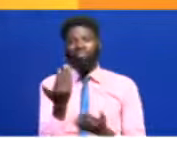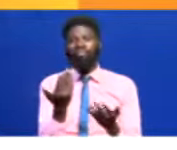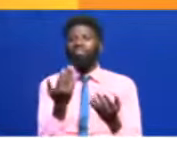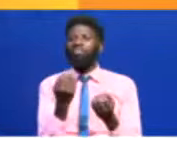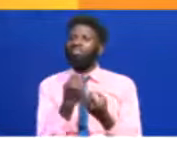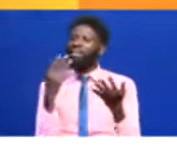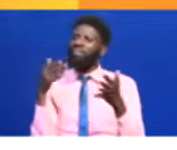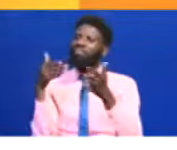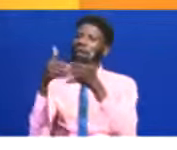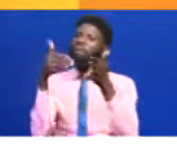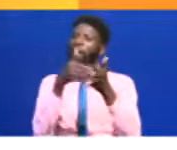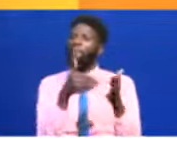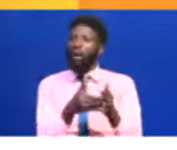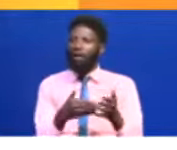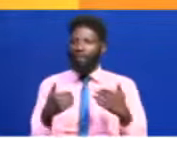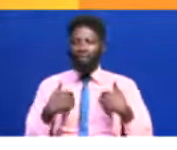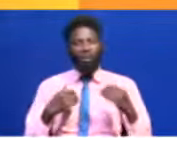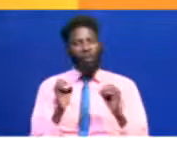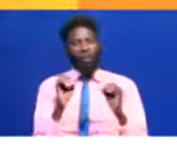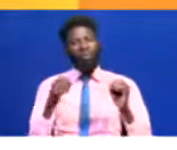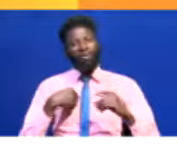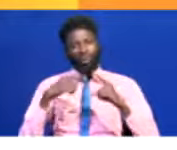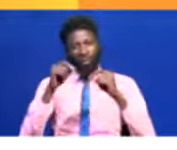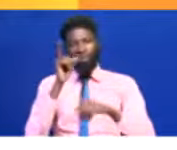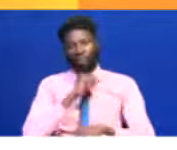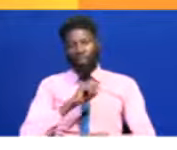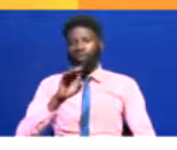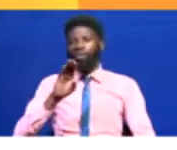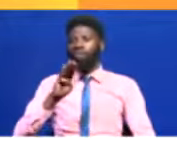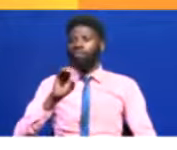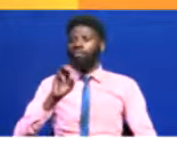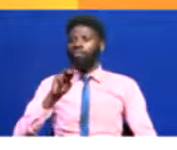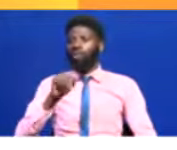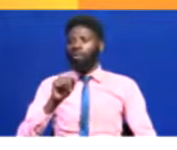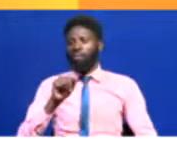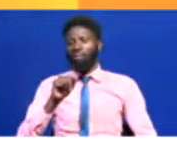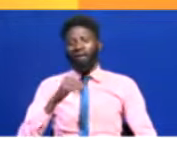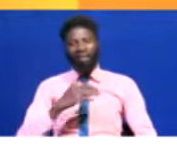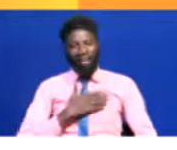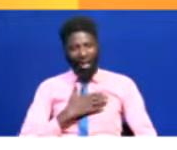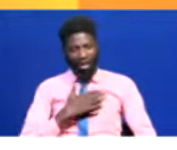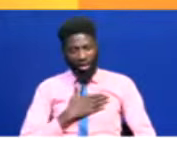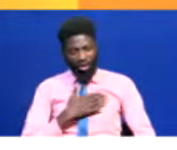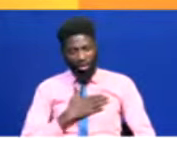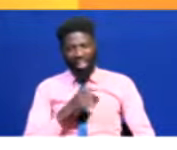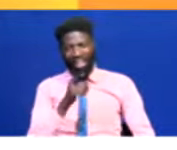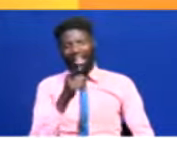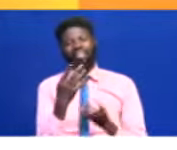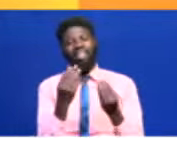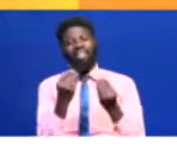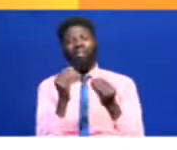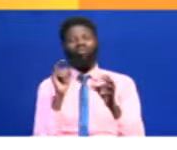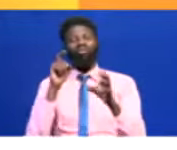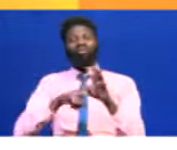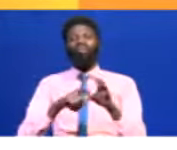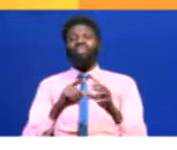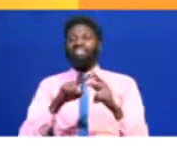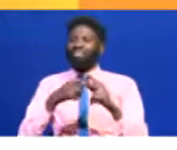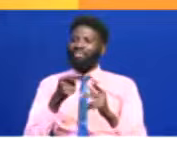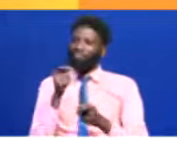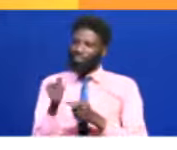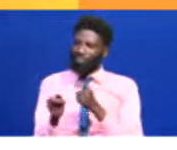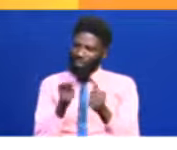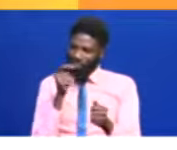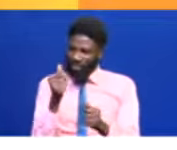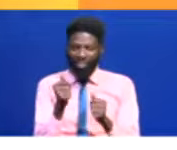bottlenecks. You know, as I've told you, the Boma Yangu portal is a very easy thing to get into and to start paying and, you